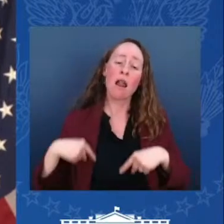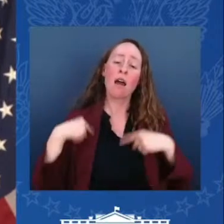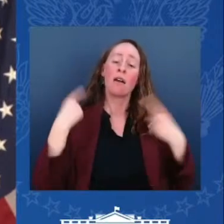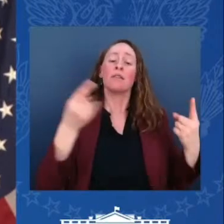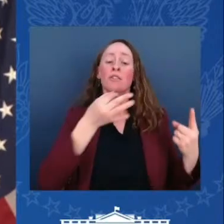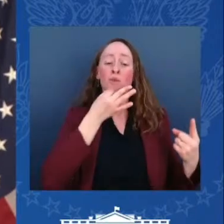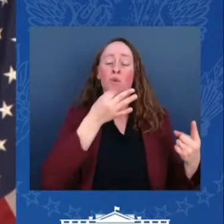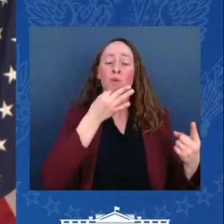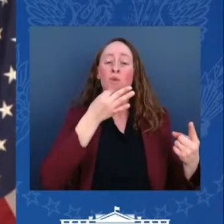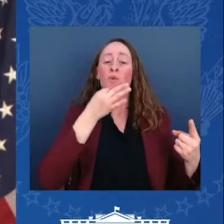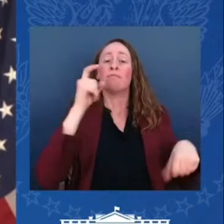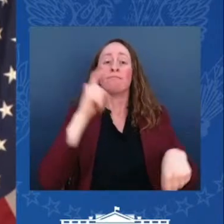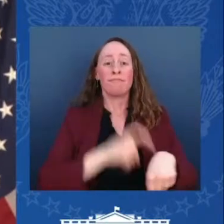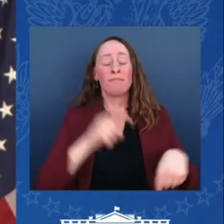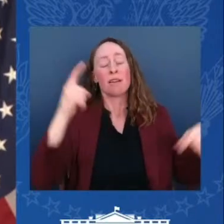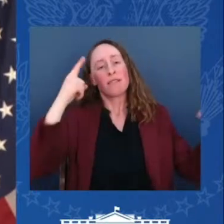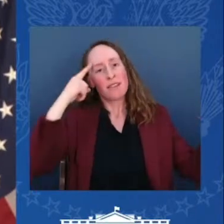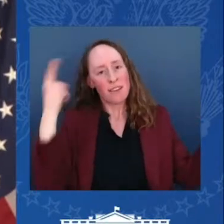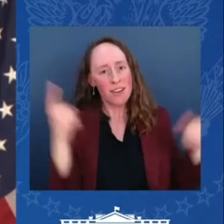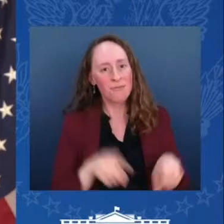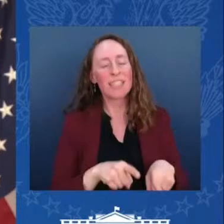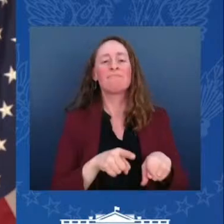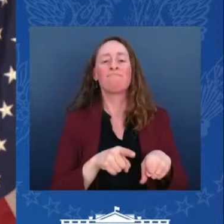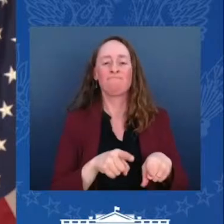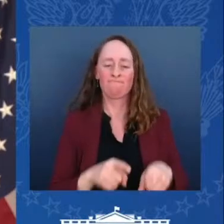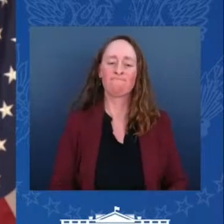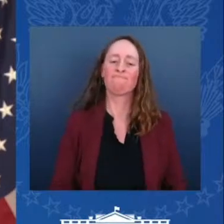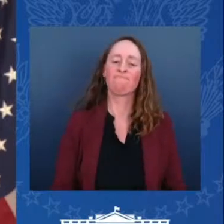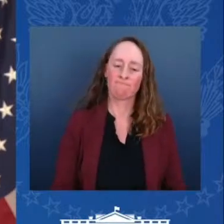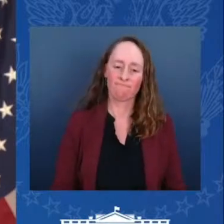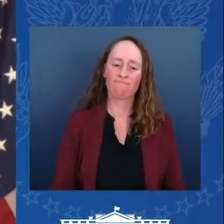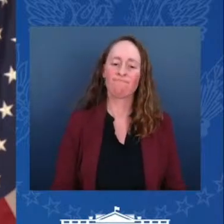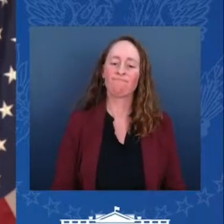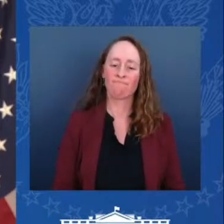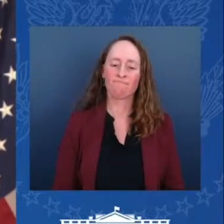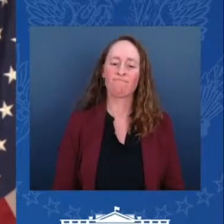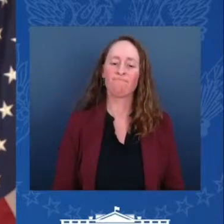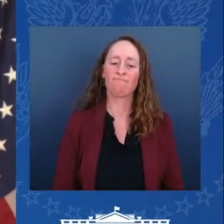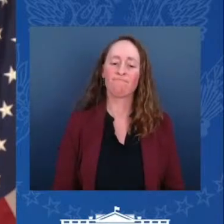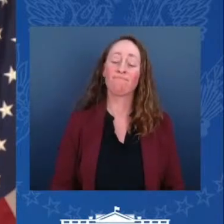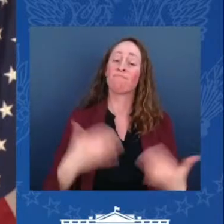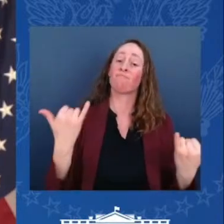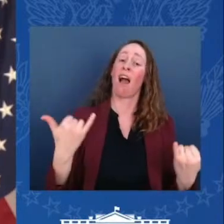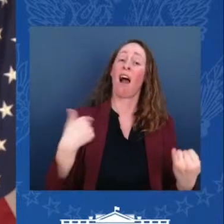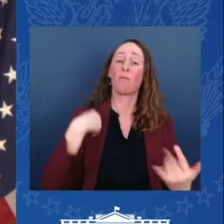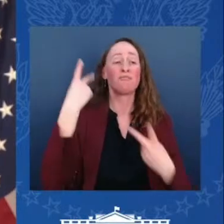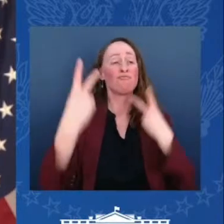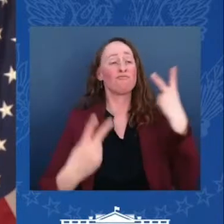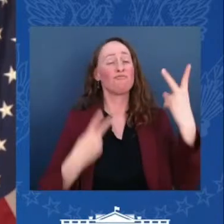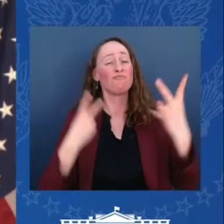his boss is not helping. So I took him to my friend's house last night. We're watching my kid and he was